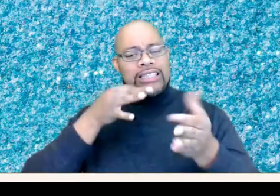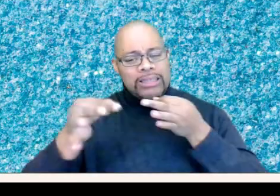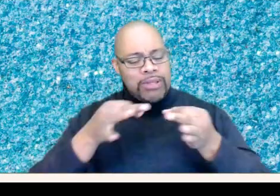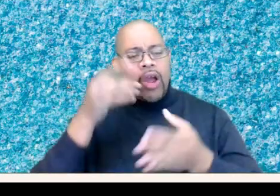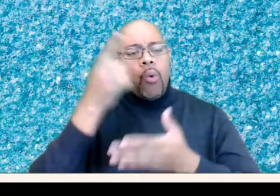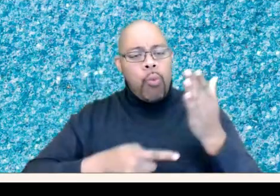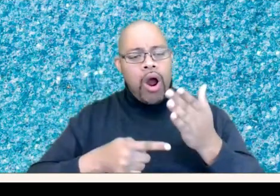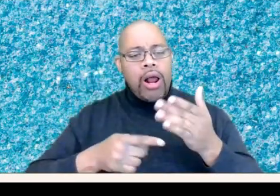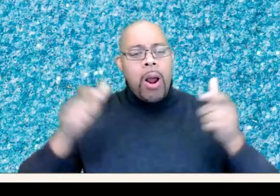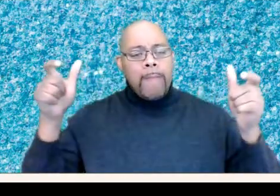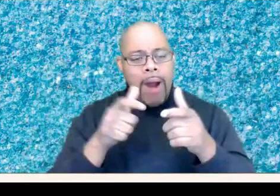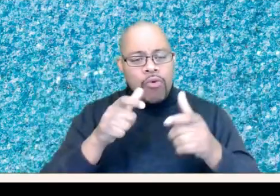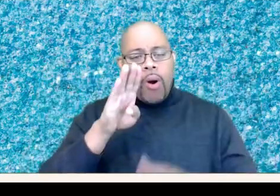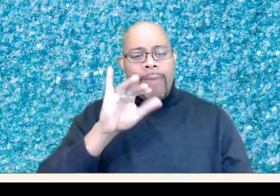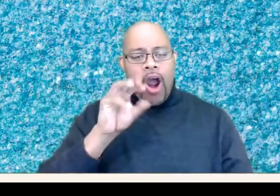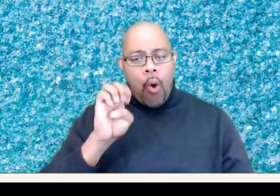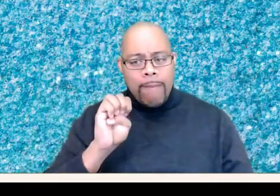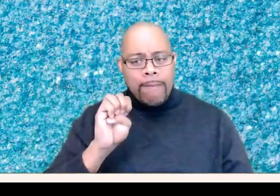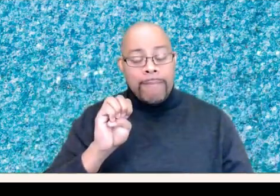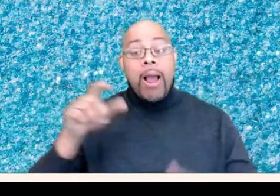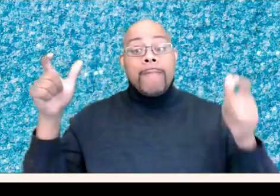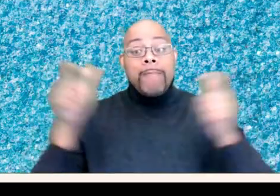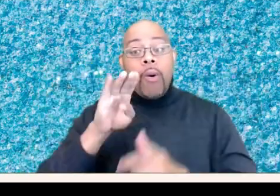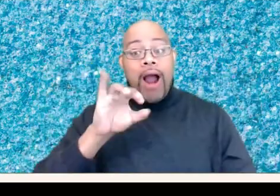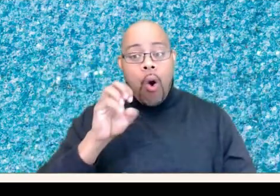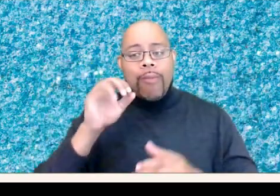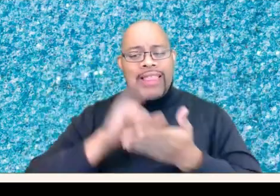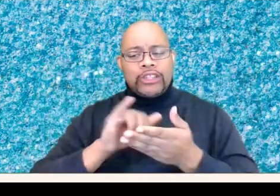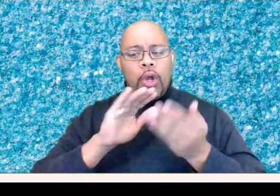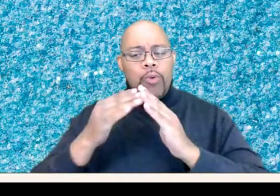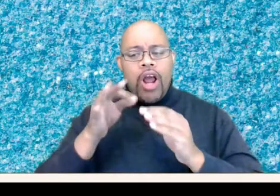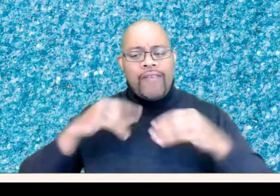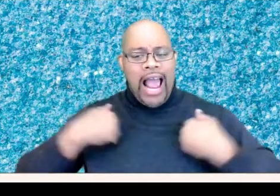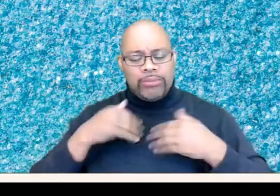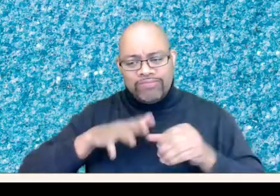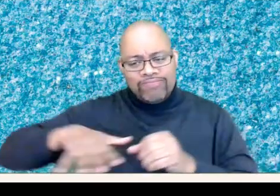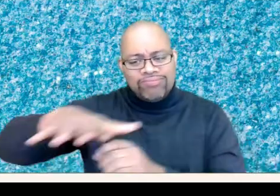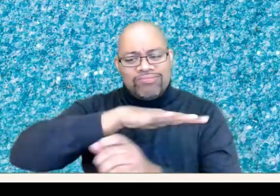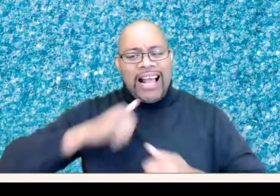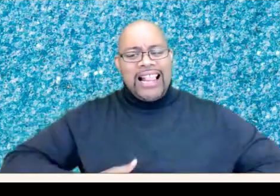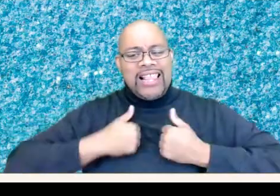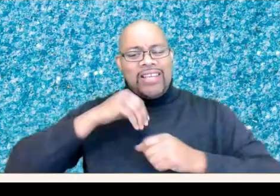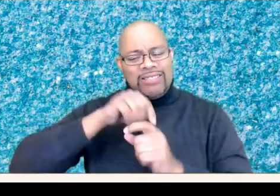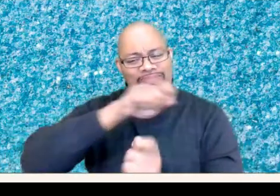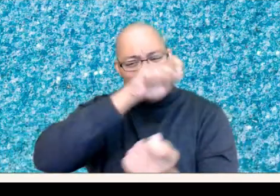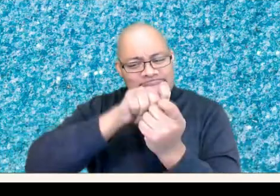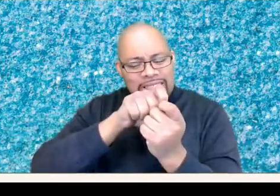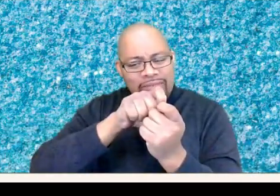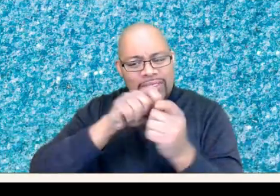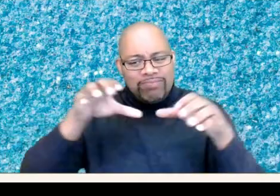what is the microbiome. The microbiome is a community of microorganisms that like to live in a particular